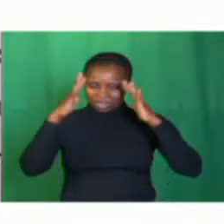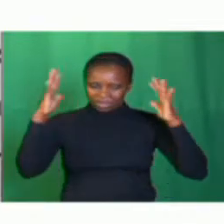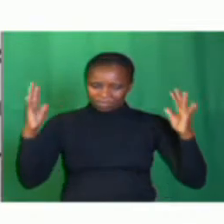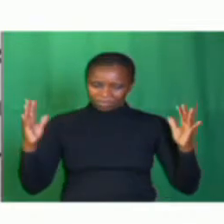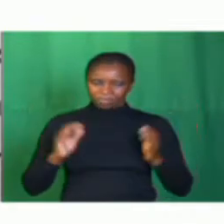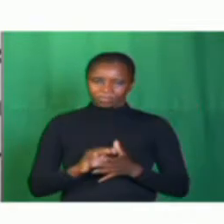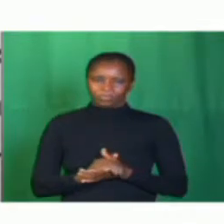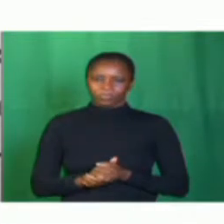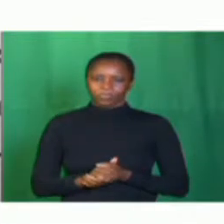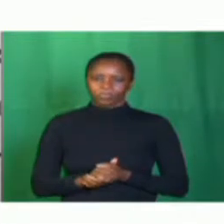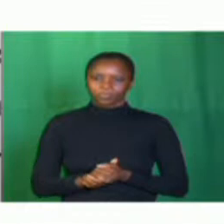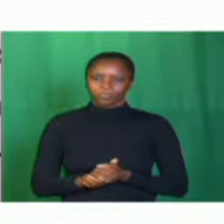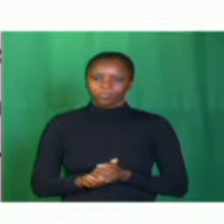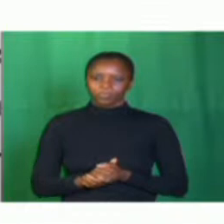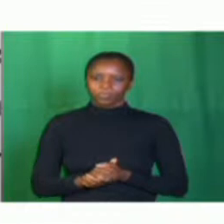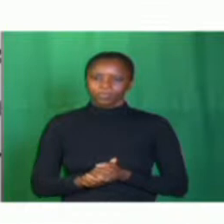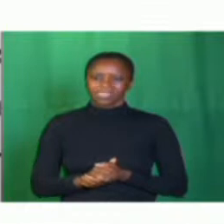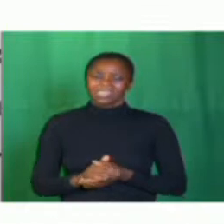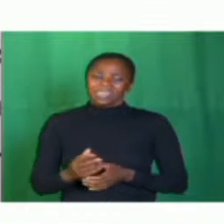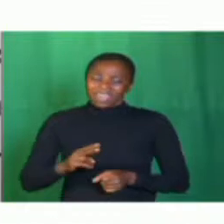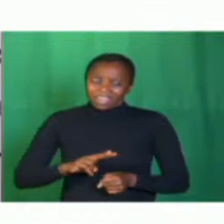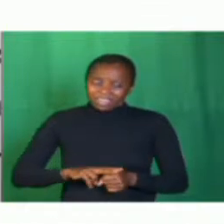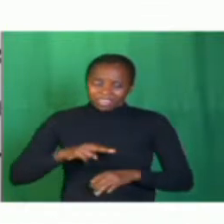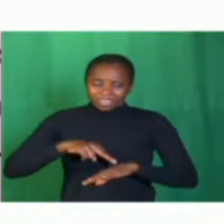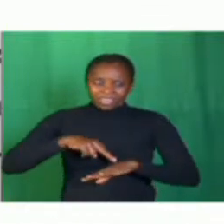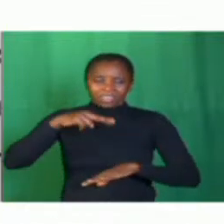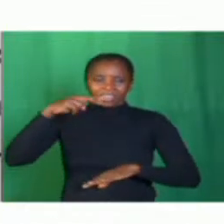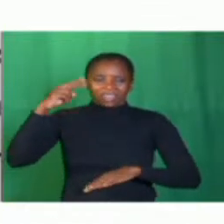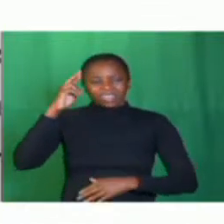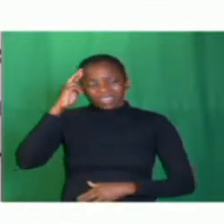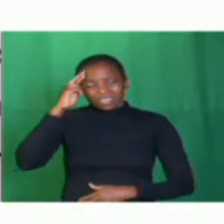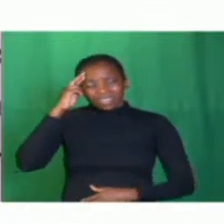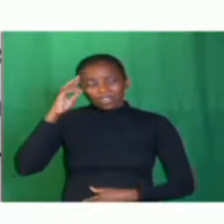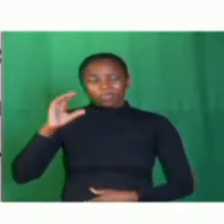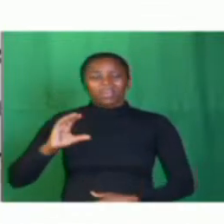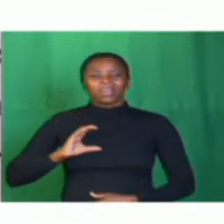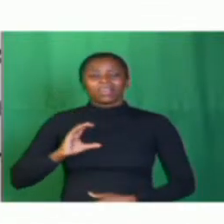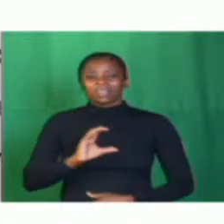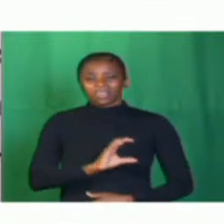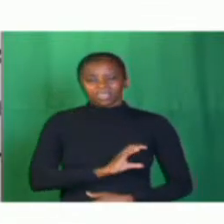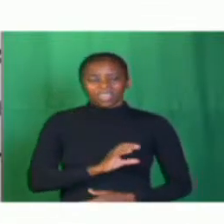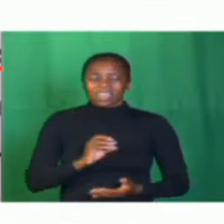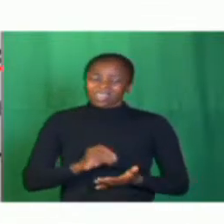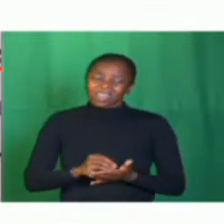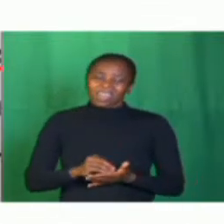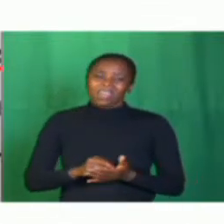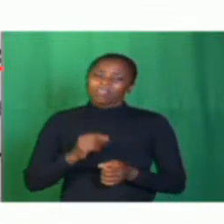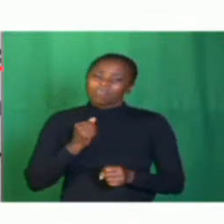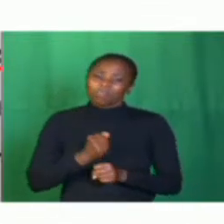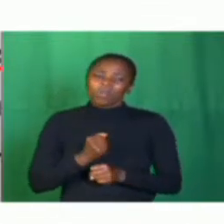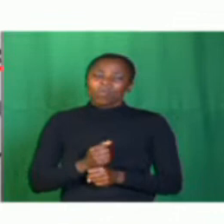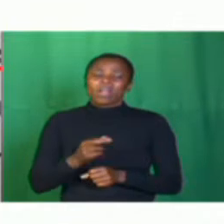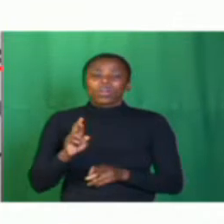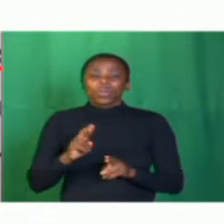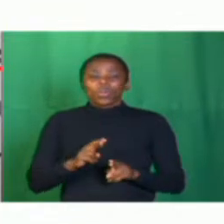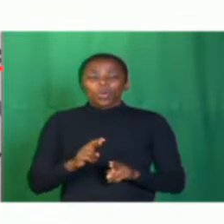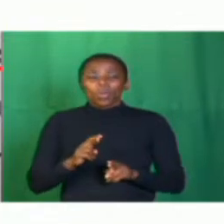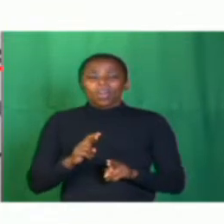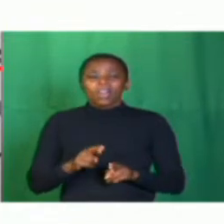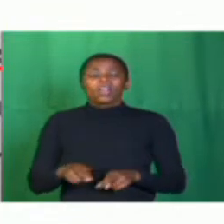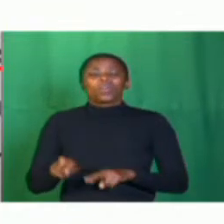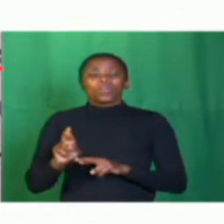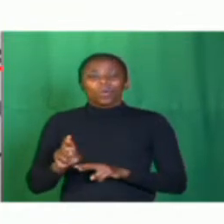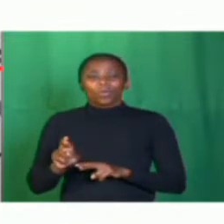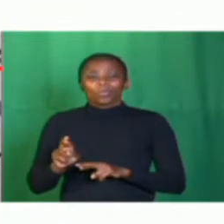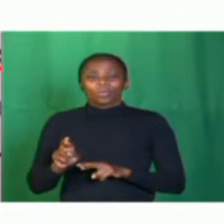It reminds the ascension reminds Christians that they have a crucial role in establishing the